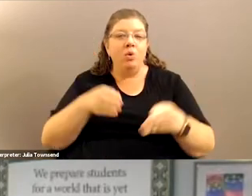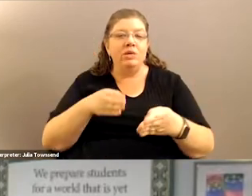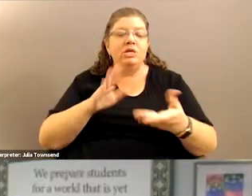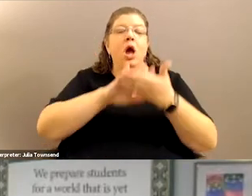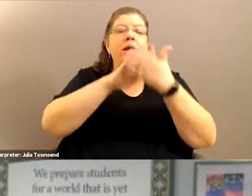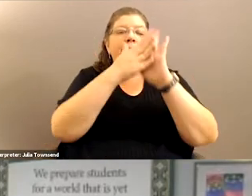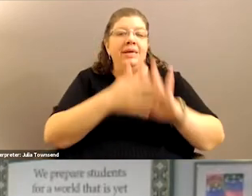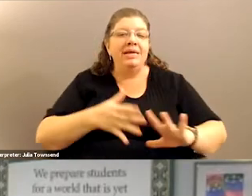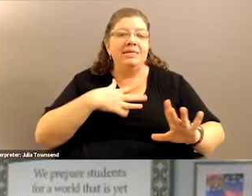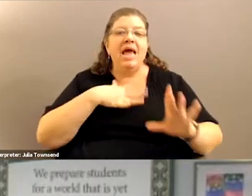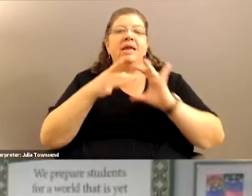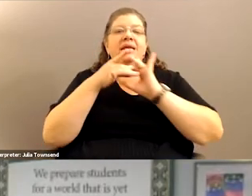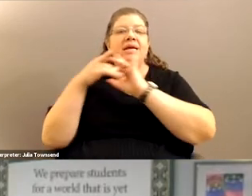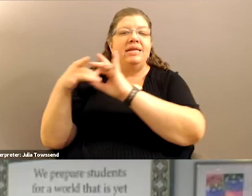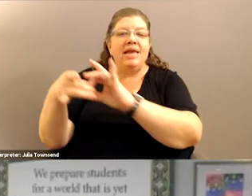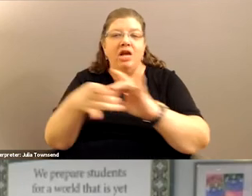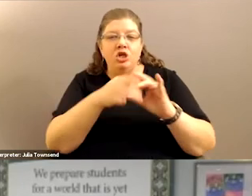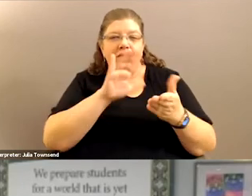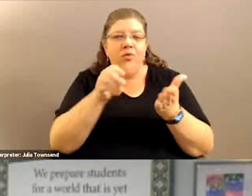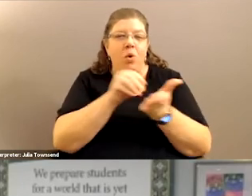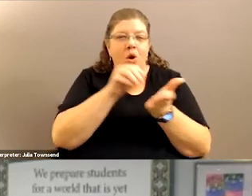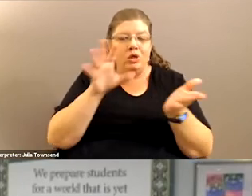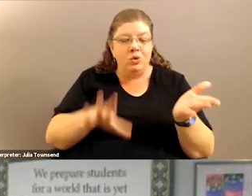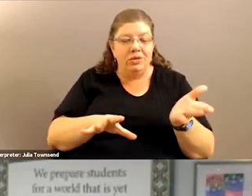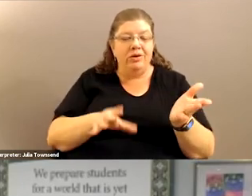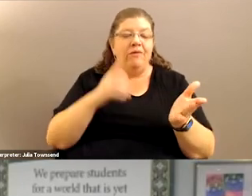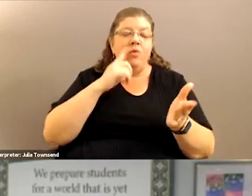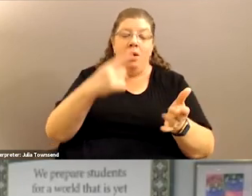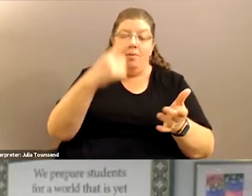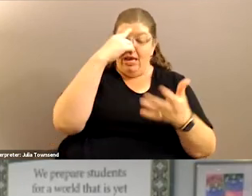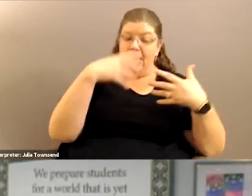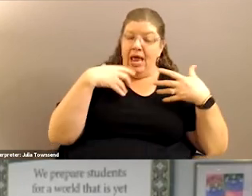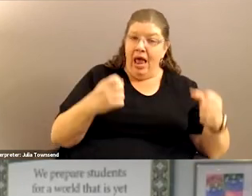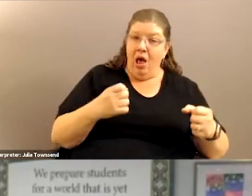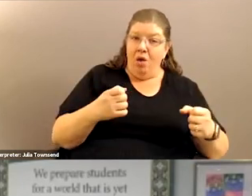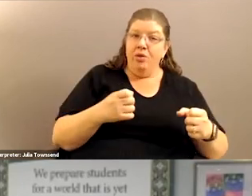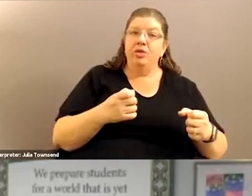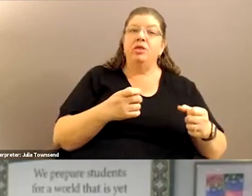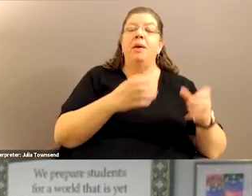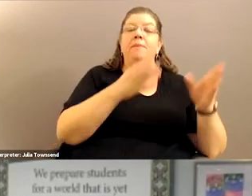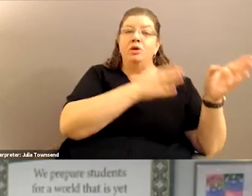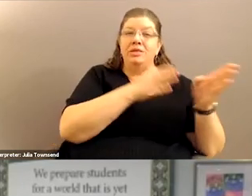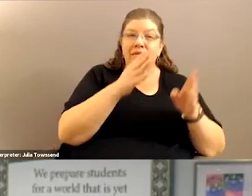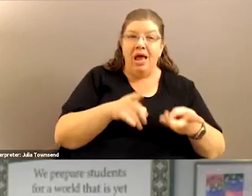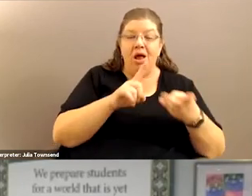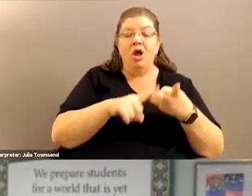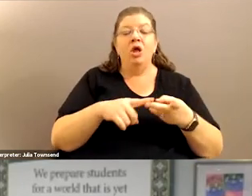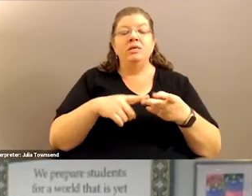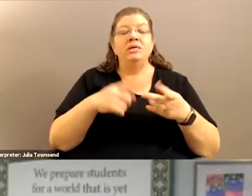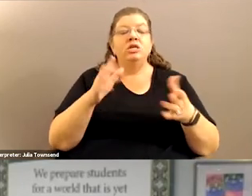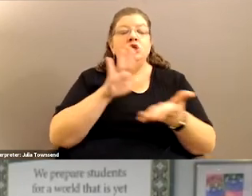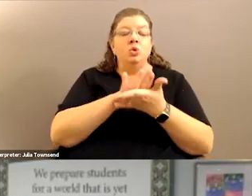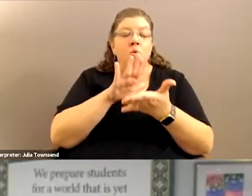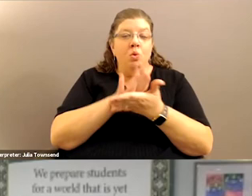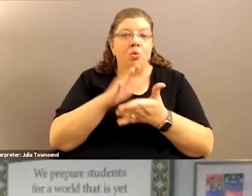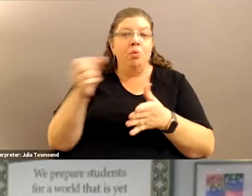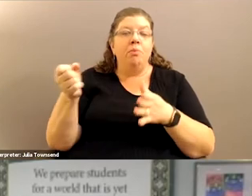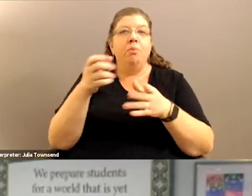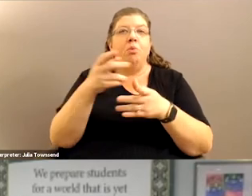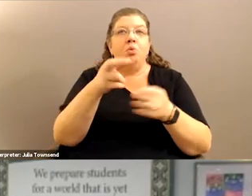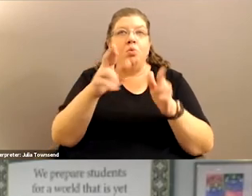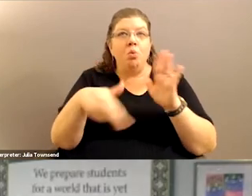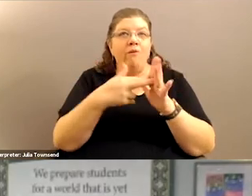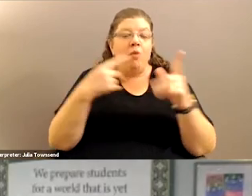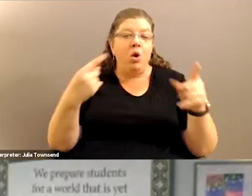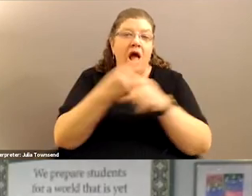all students these funds could support additional mental health personnel a school teacher focused on advancing conflict resolution or restorative justice and conflict